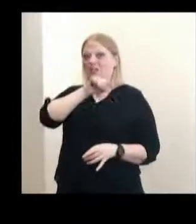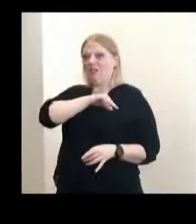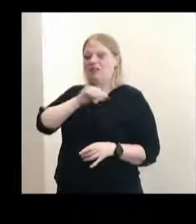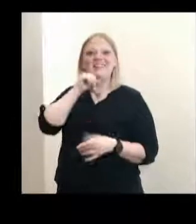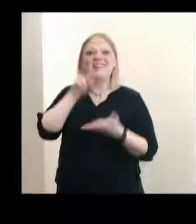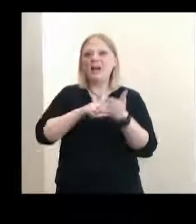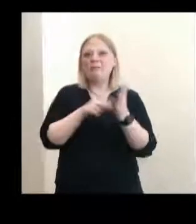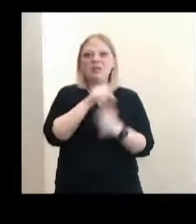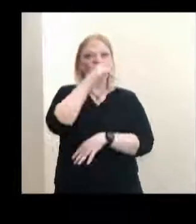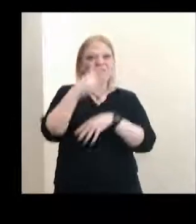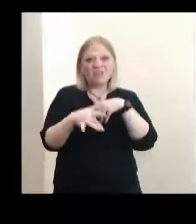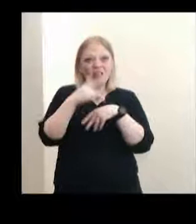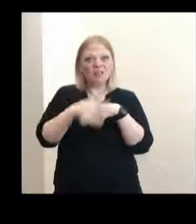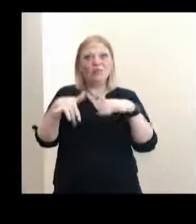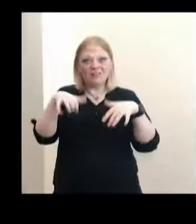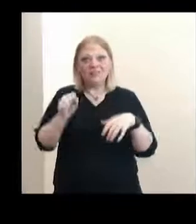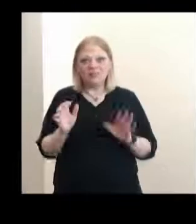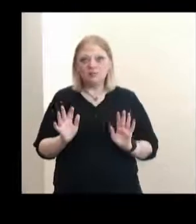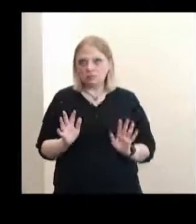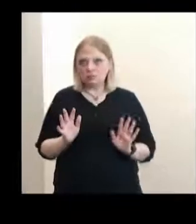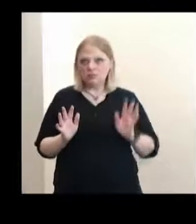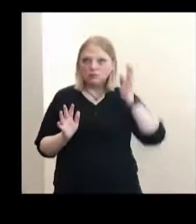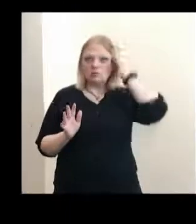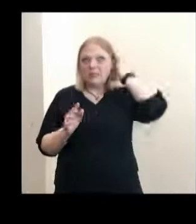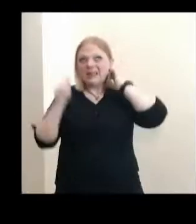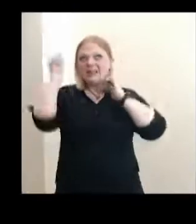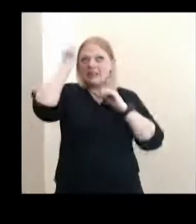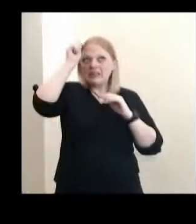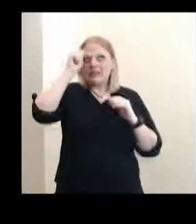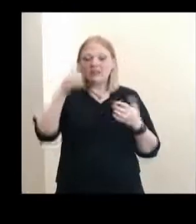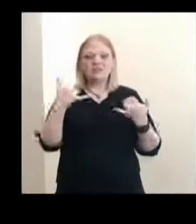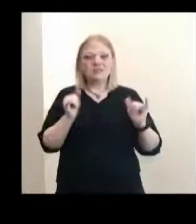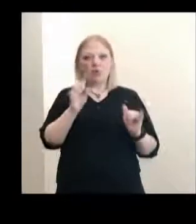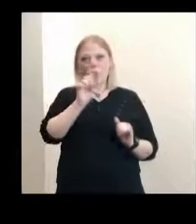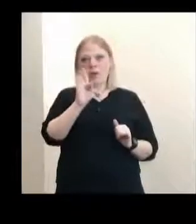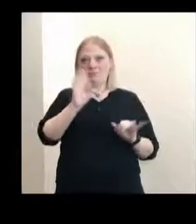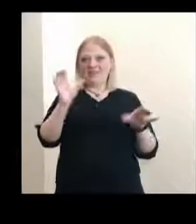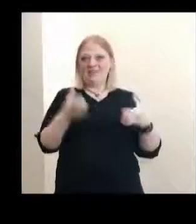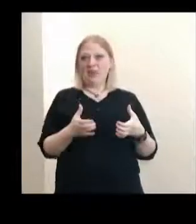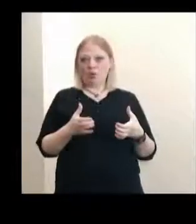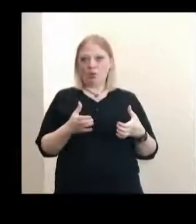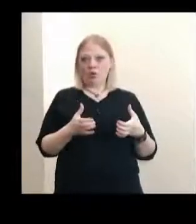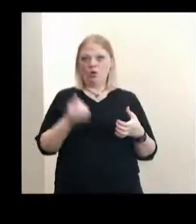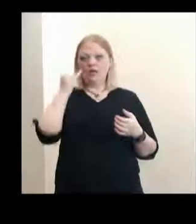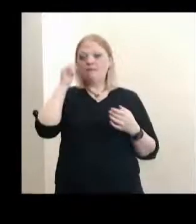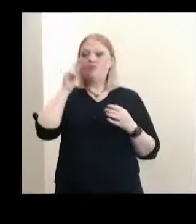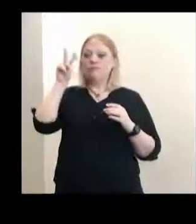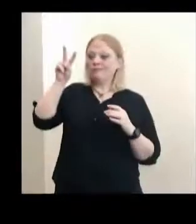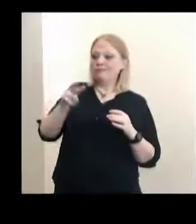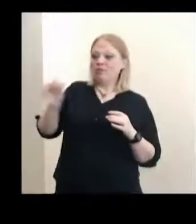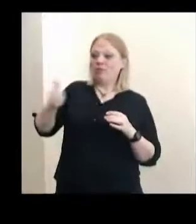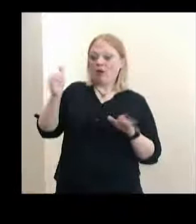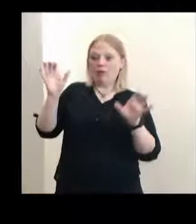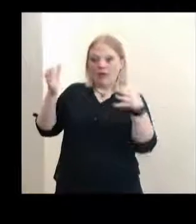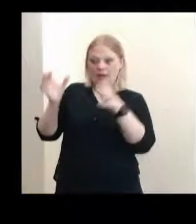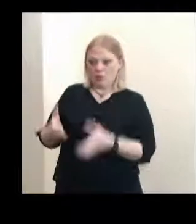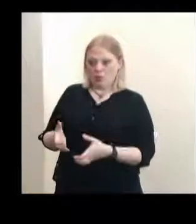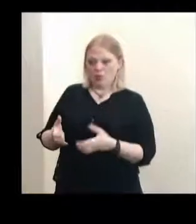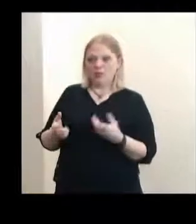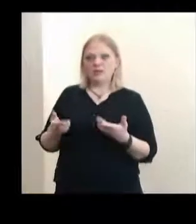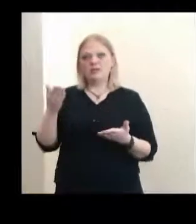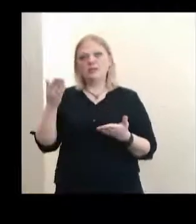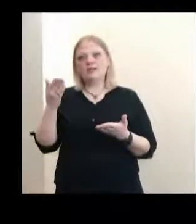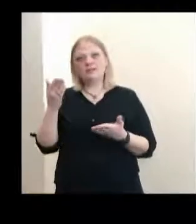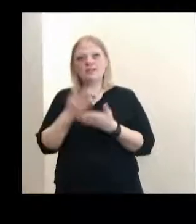availability. We are theoretically still in the 1B category. If you look at the other categories that states have, some of them we'd be